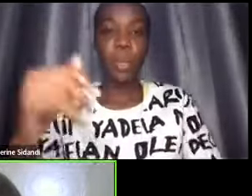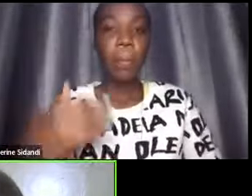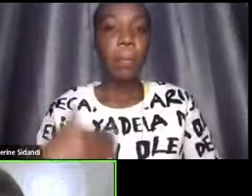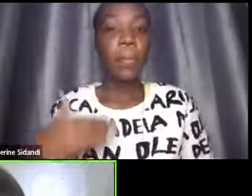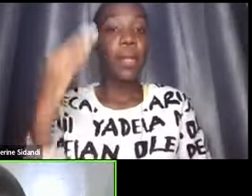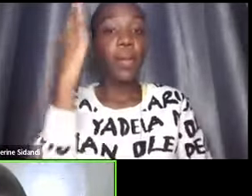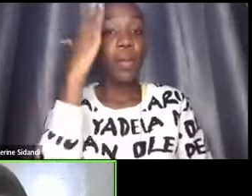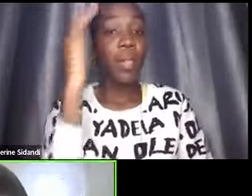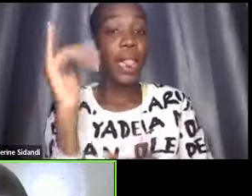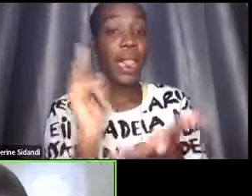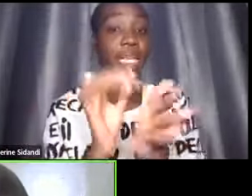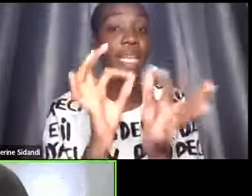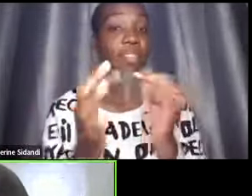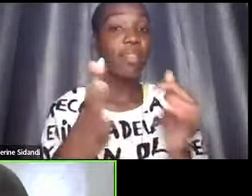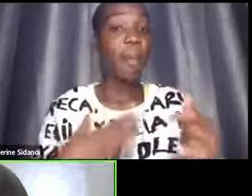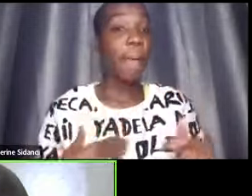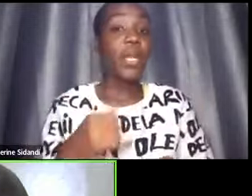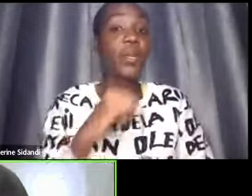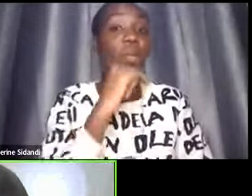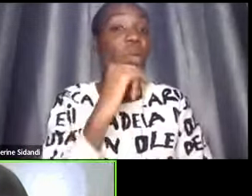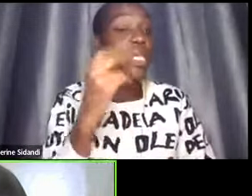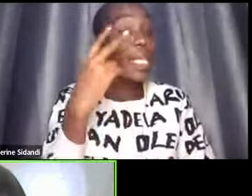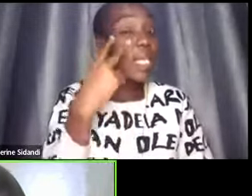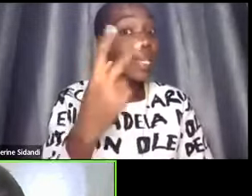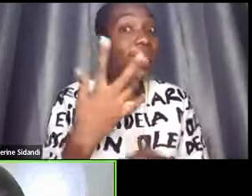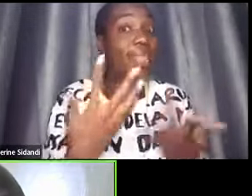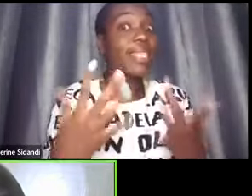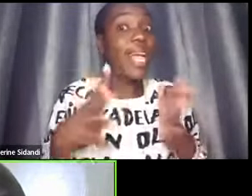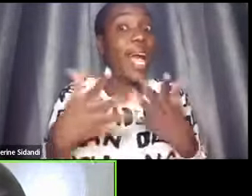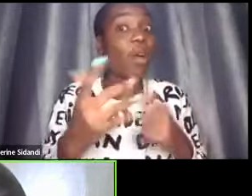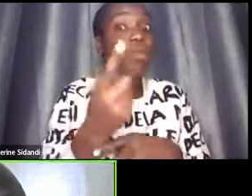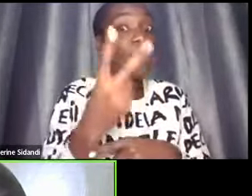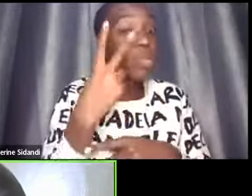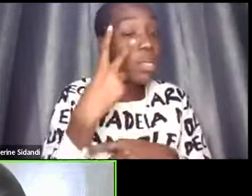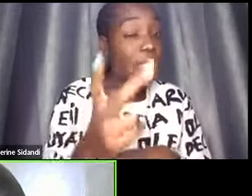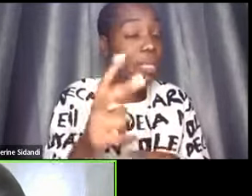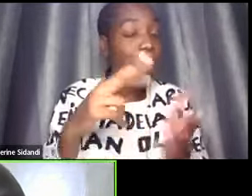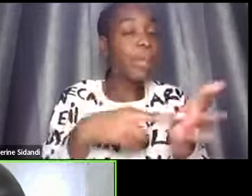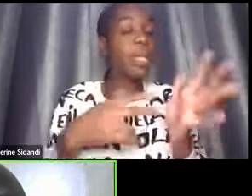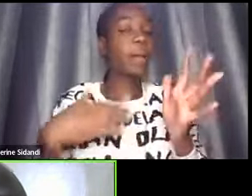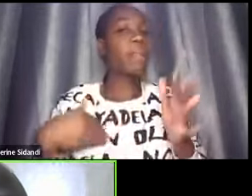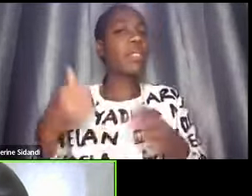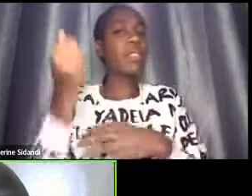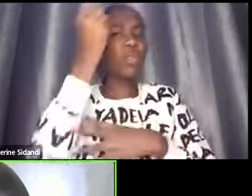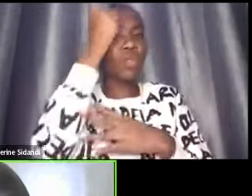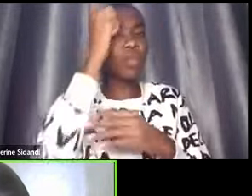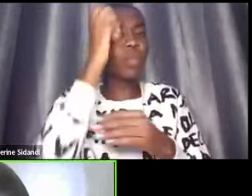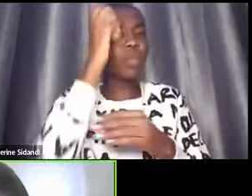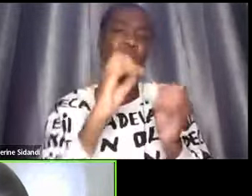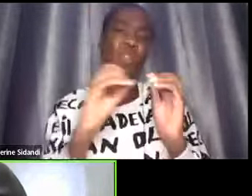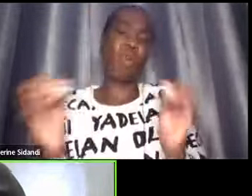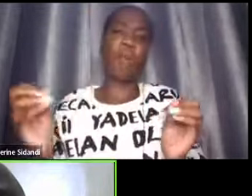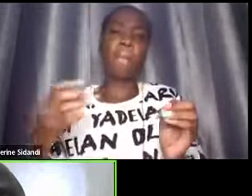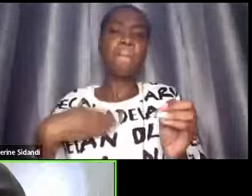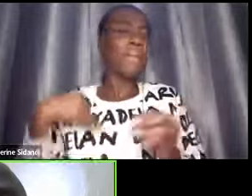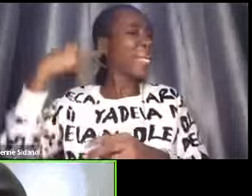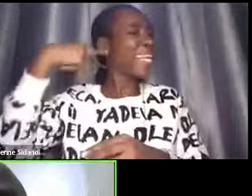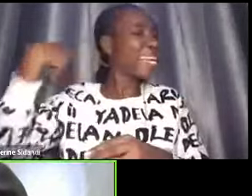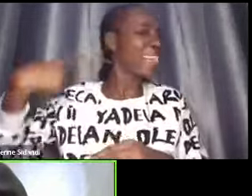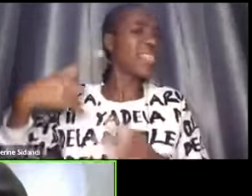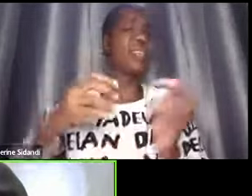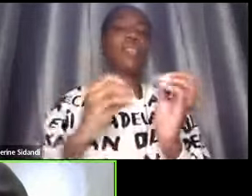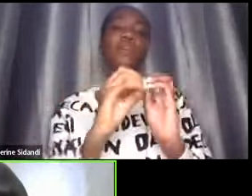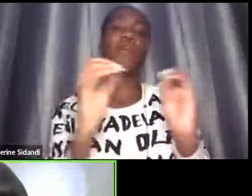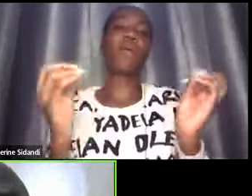if I'm not seeing things the way you are seeing them, I'm not stupid. I'm not crazy. I'm not